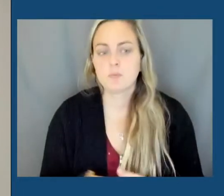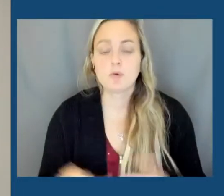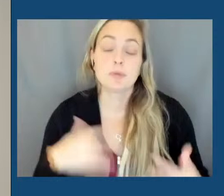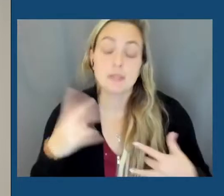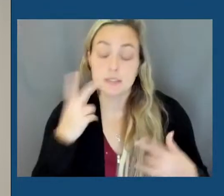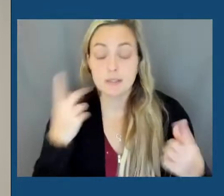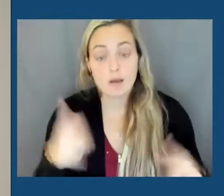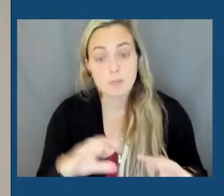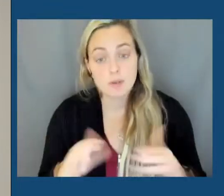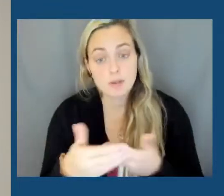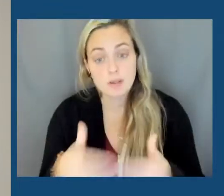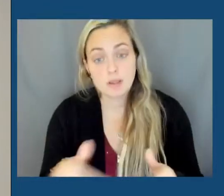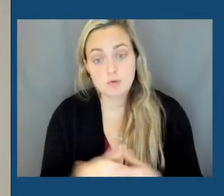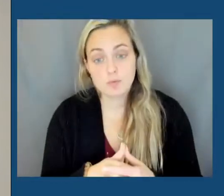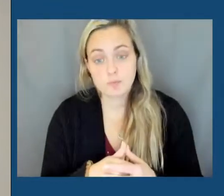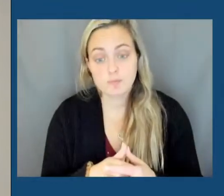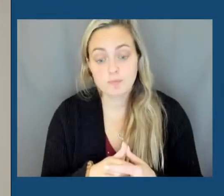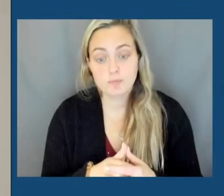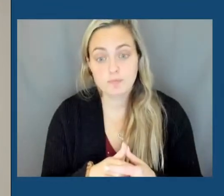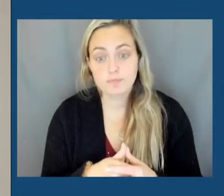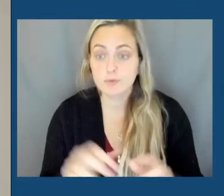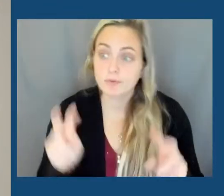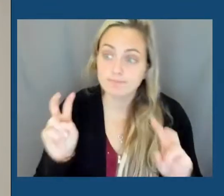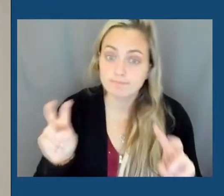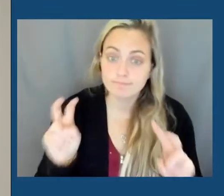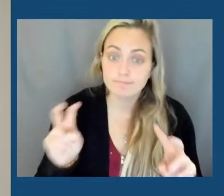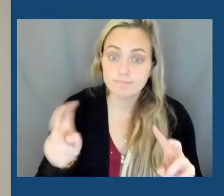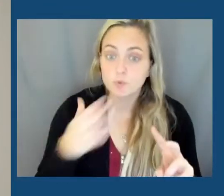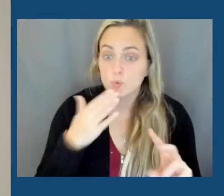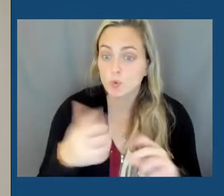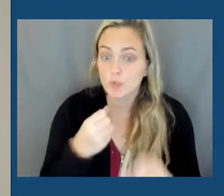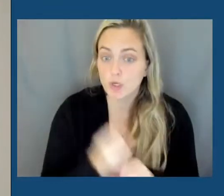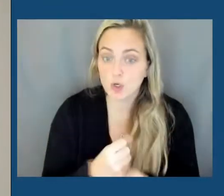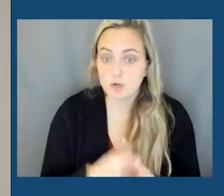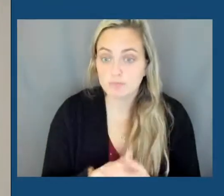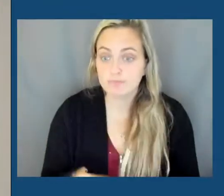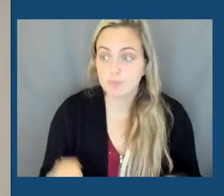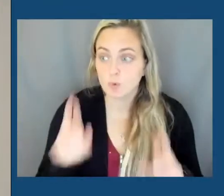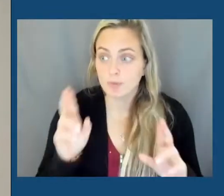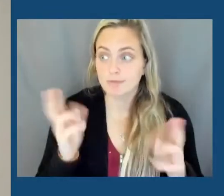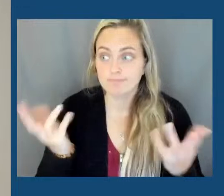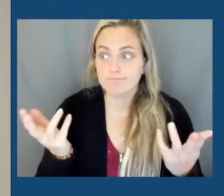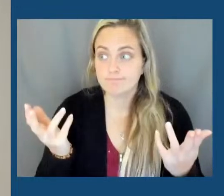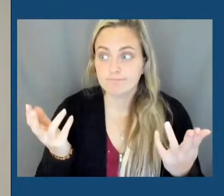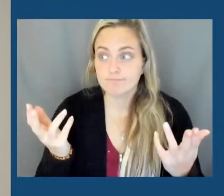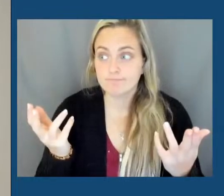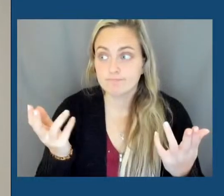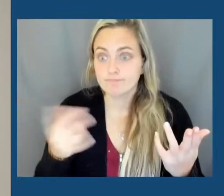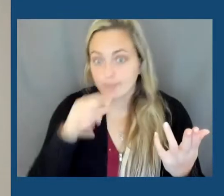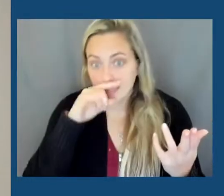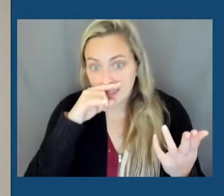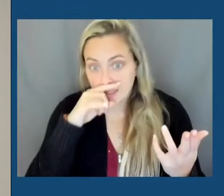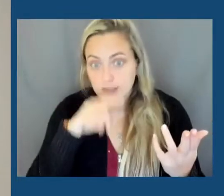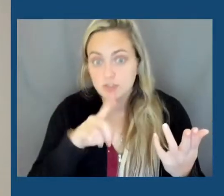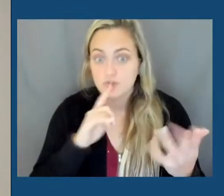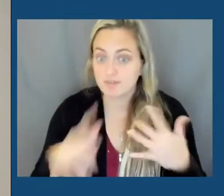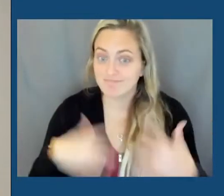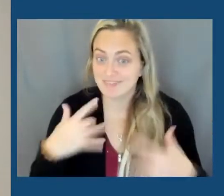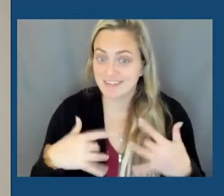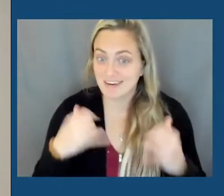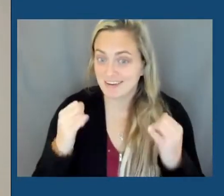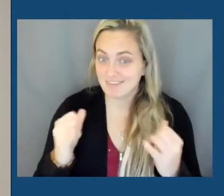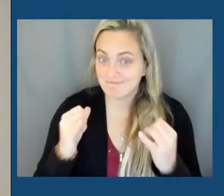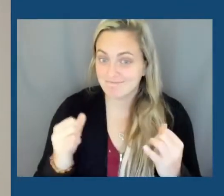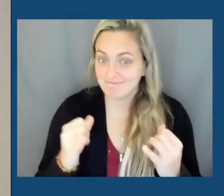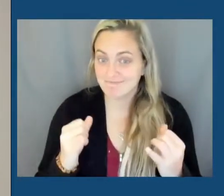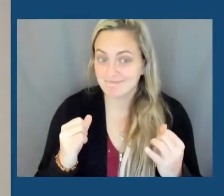classroom. And I'm just looking forward to a good year and hoping that the kids get really amped about it as I am, and